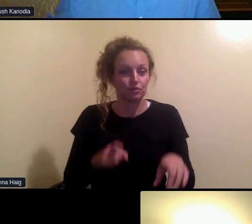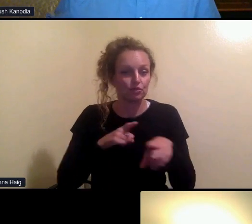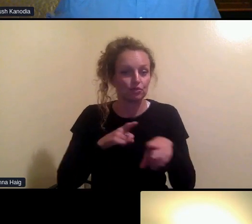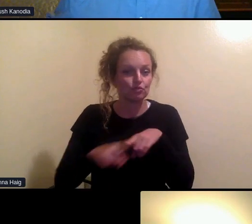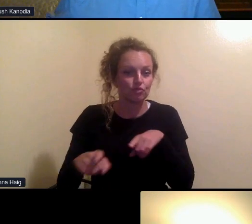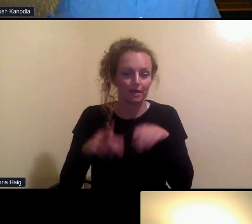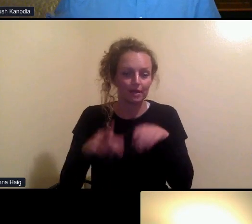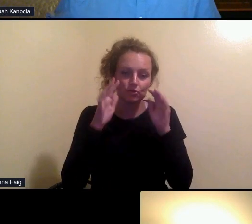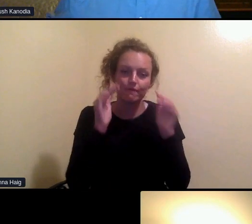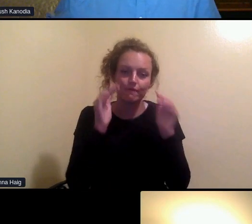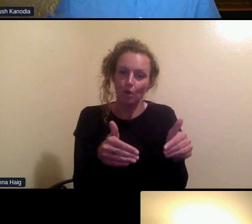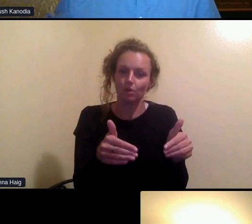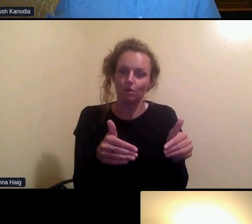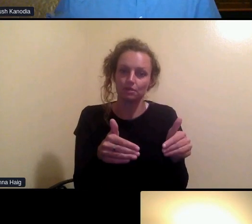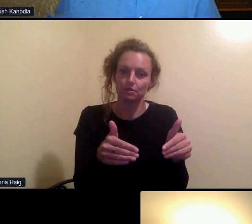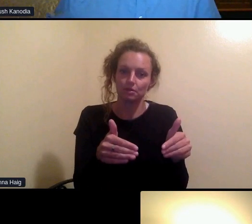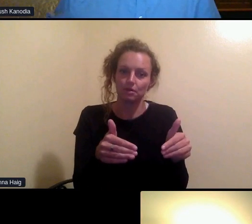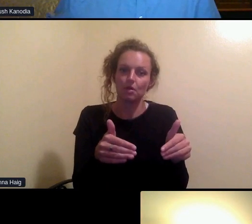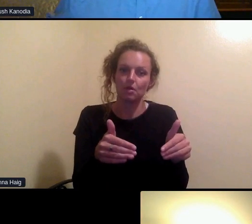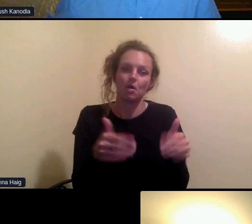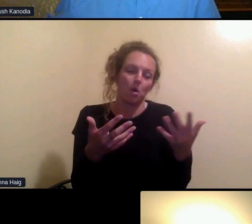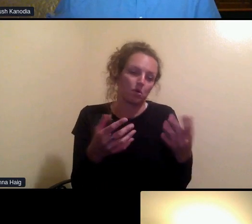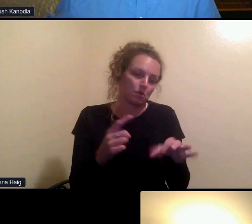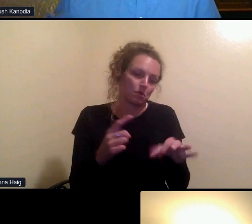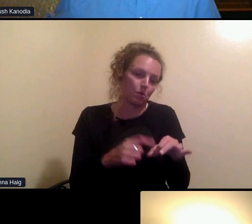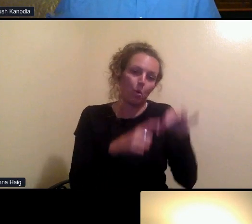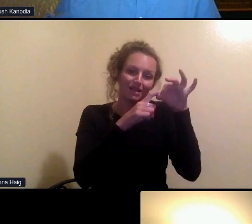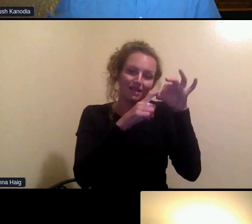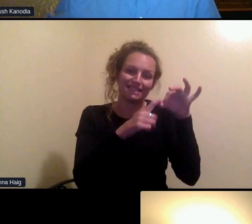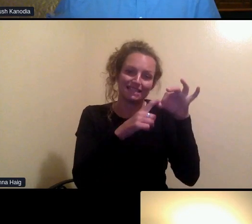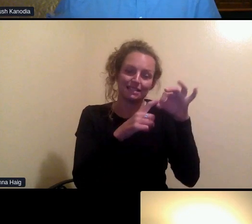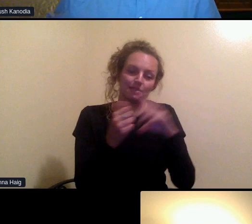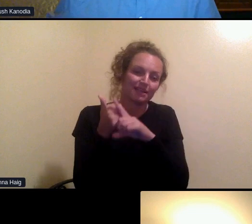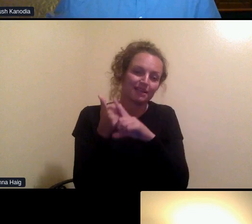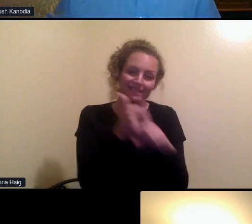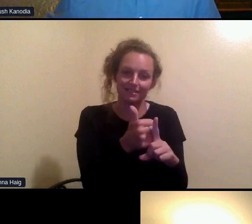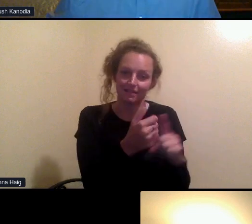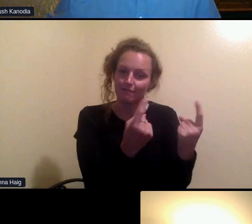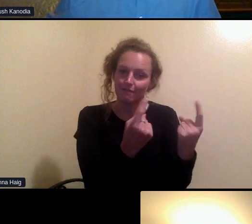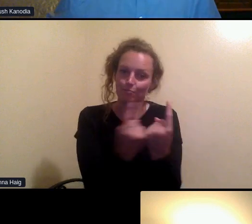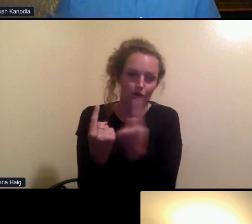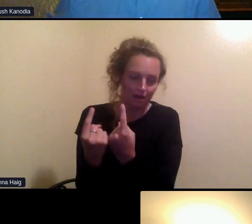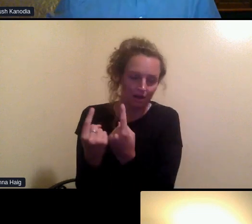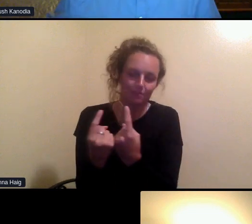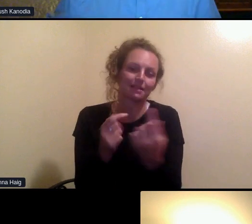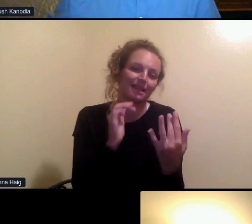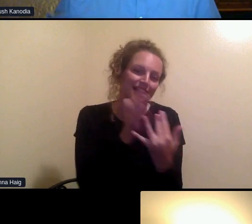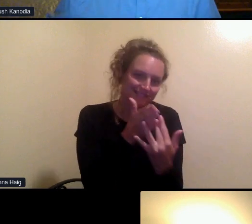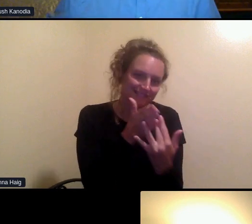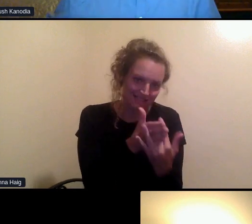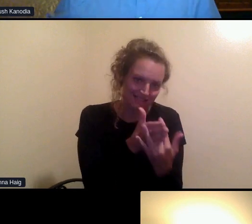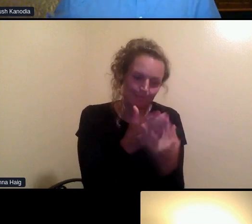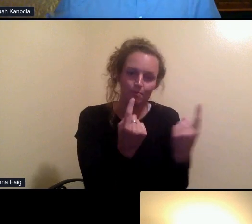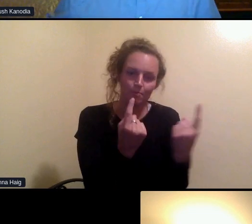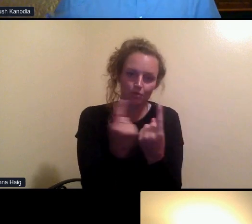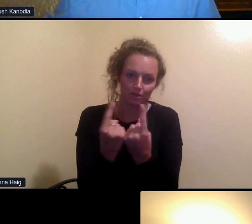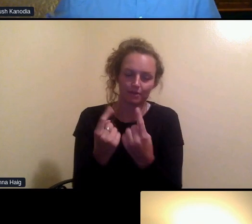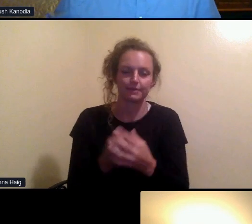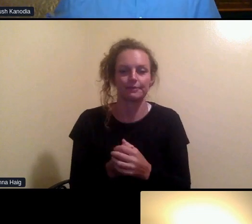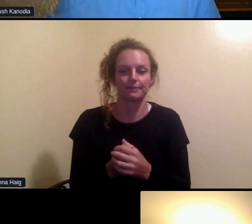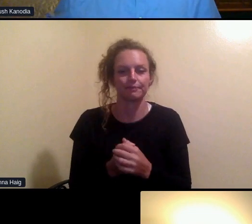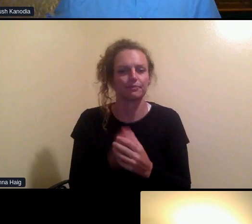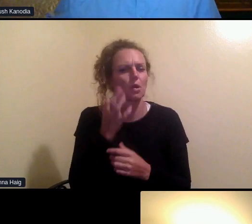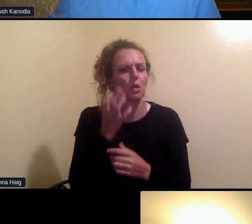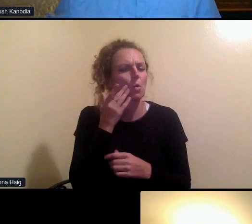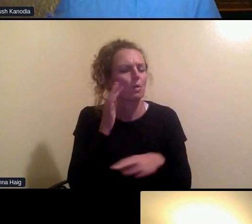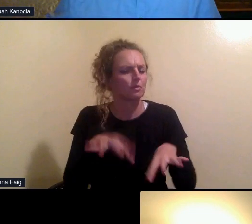and quality assistive products. And I think, you know, when we start to think of them as businesses that can